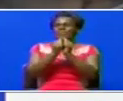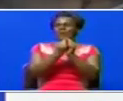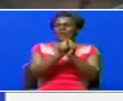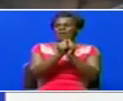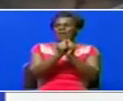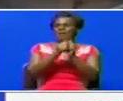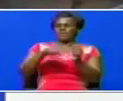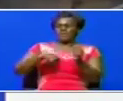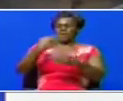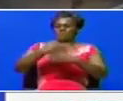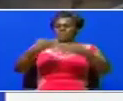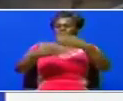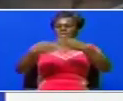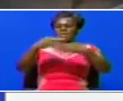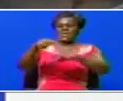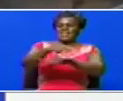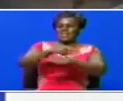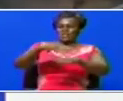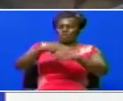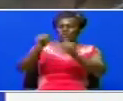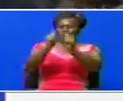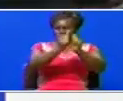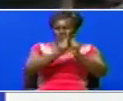so that we can build this nation of ours together.